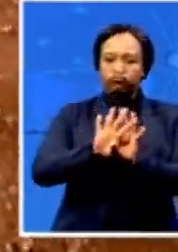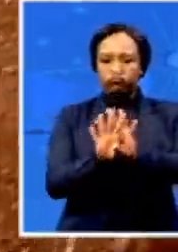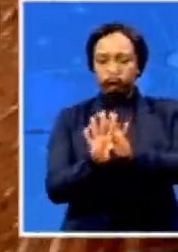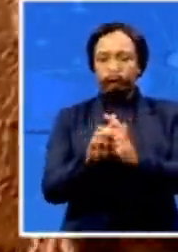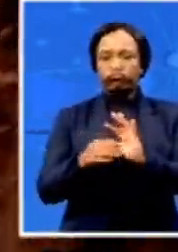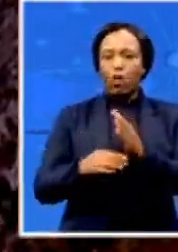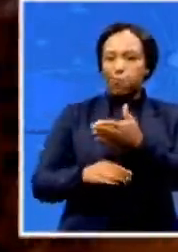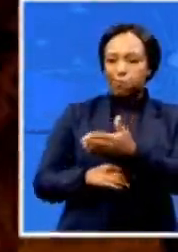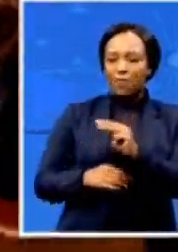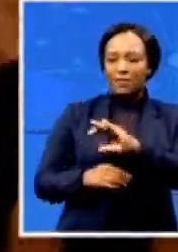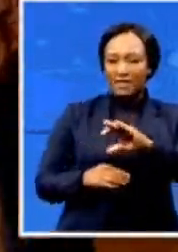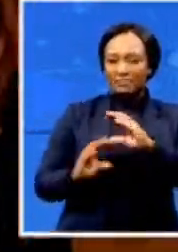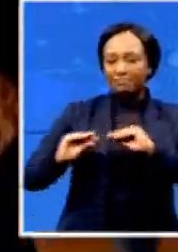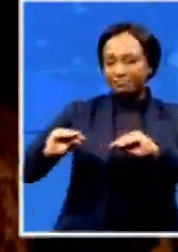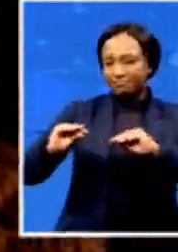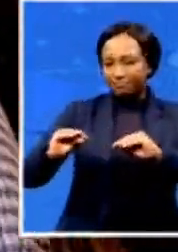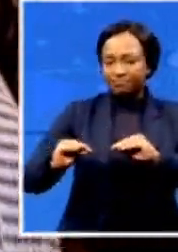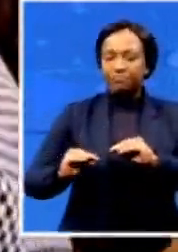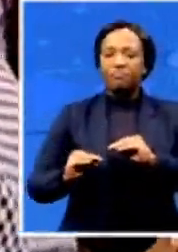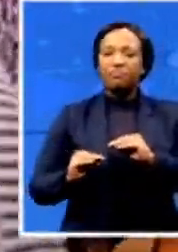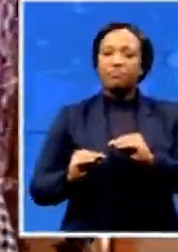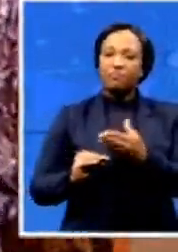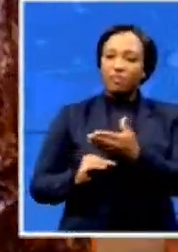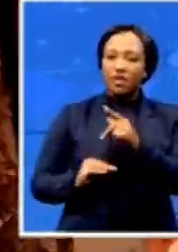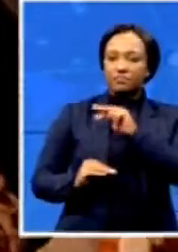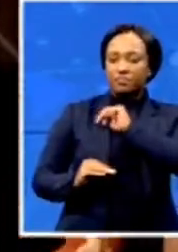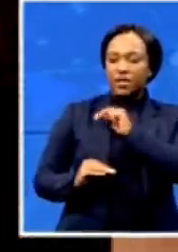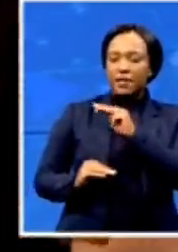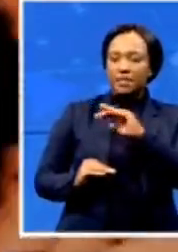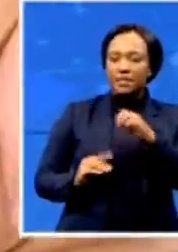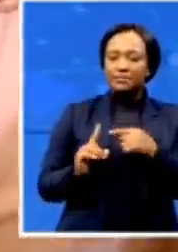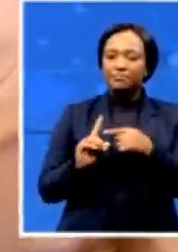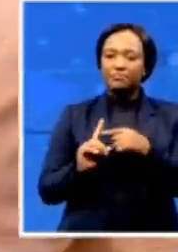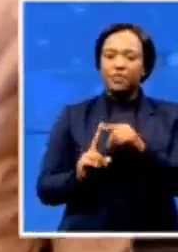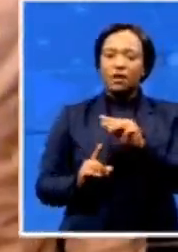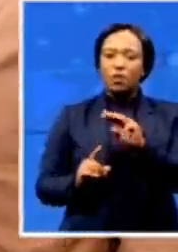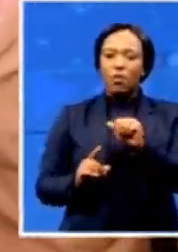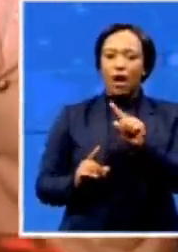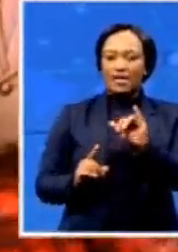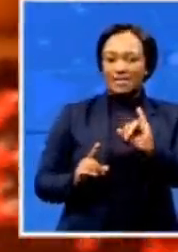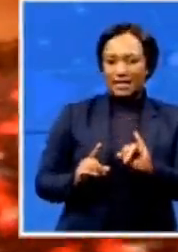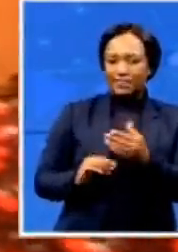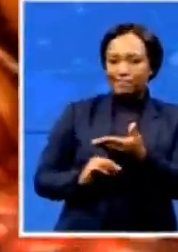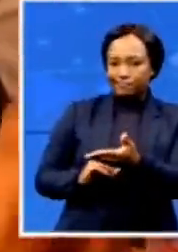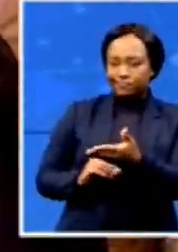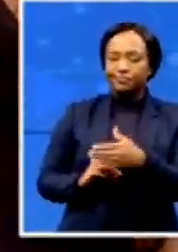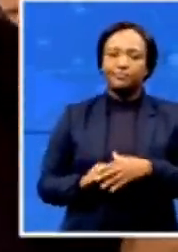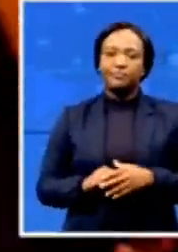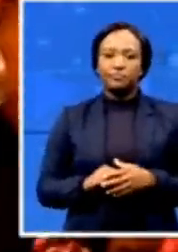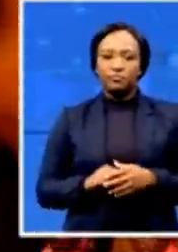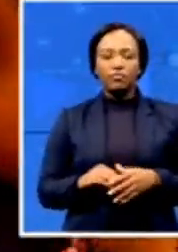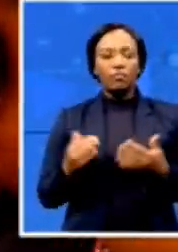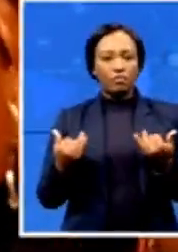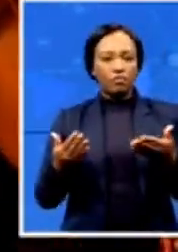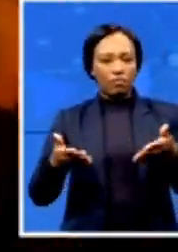in KwaZulu-Natal, MEC Kwazi Mshengo. She's about to do her walk up as she's doing